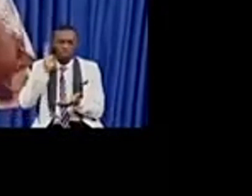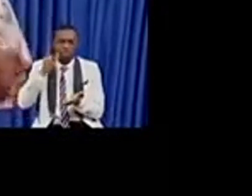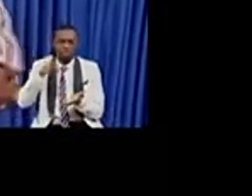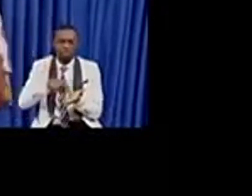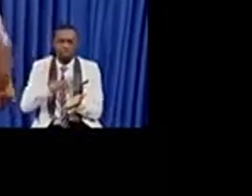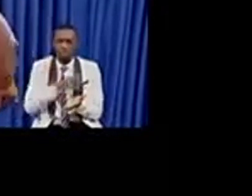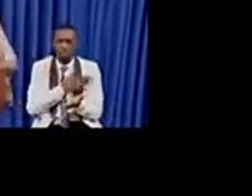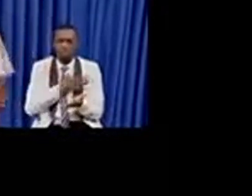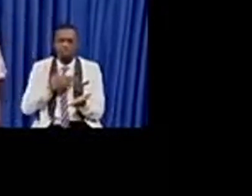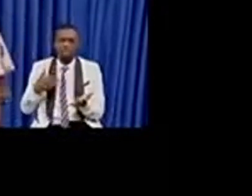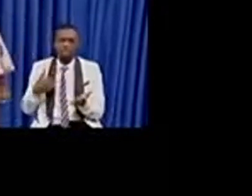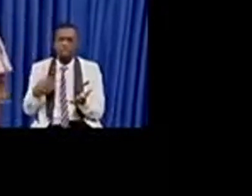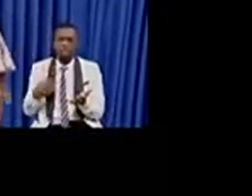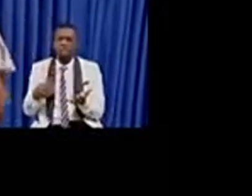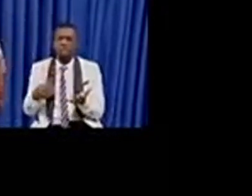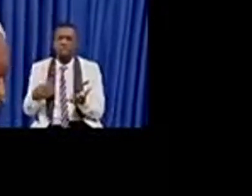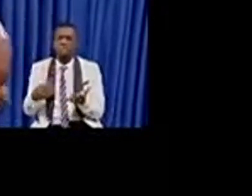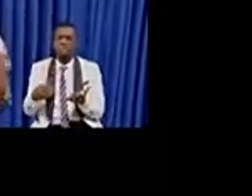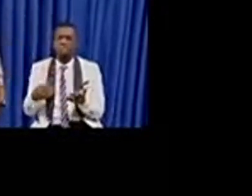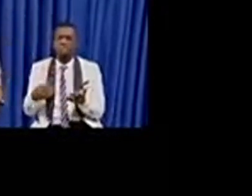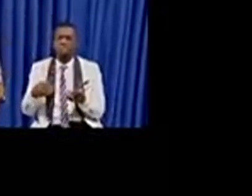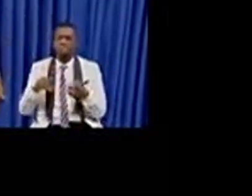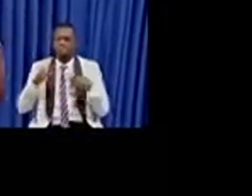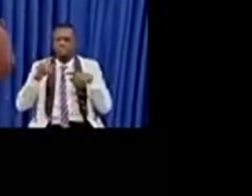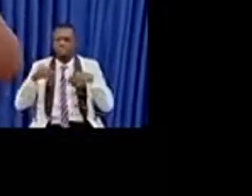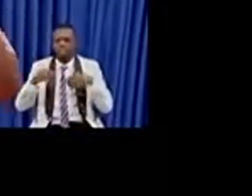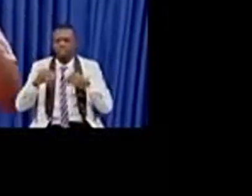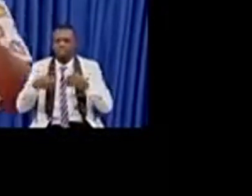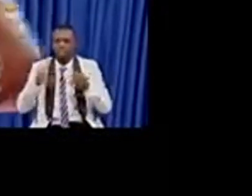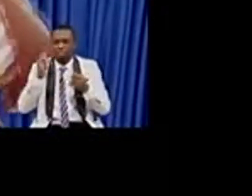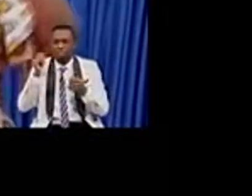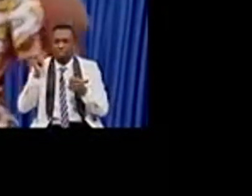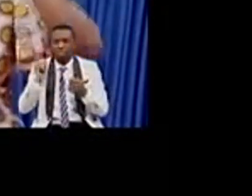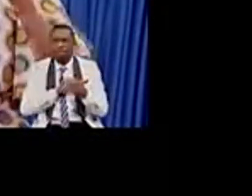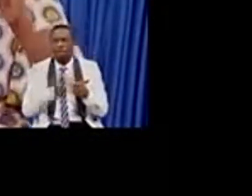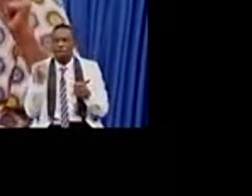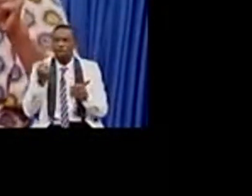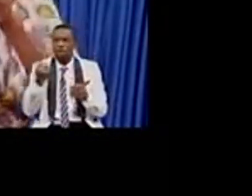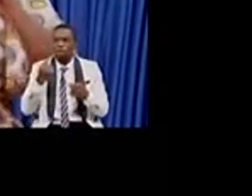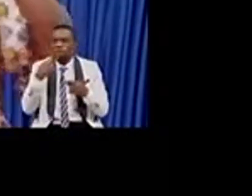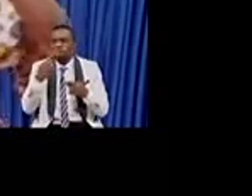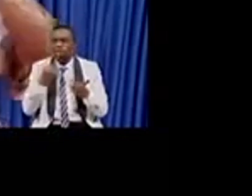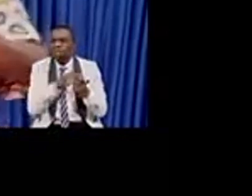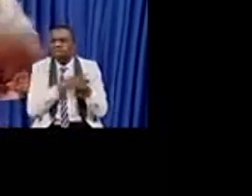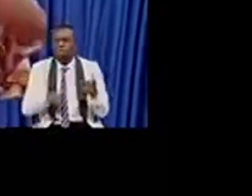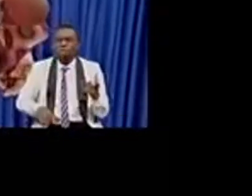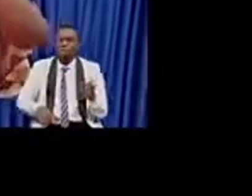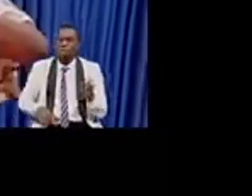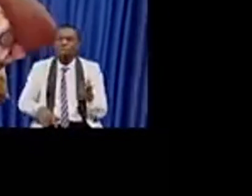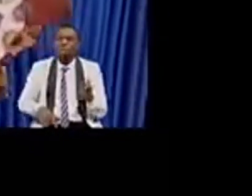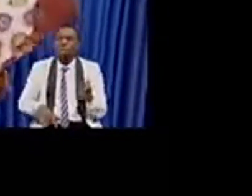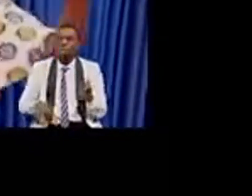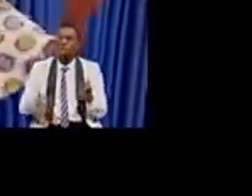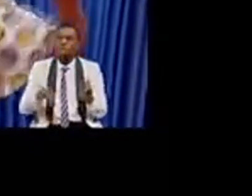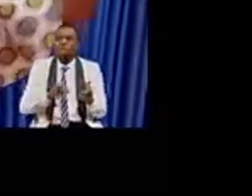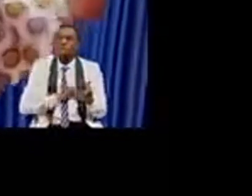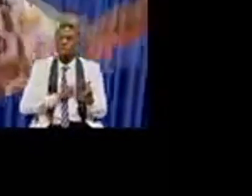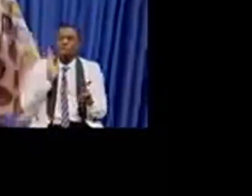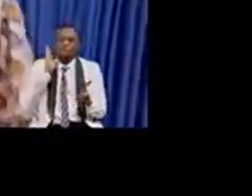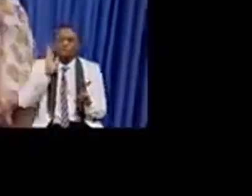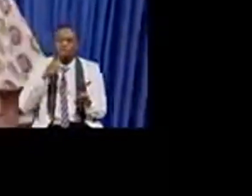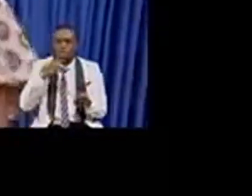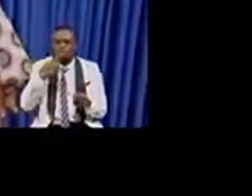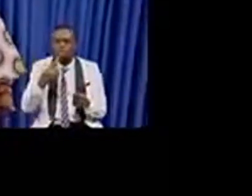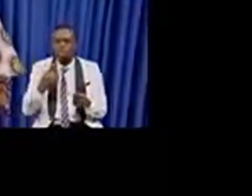the GCK I'll be attending, I always say God. I say, God, if you do it for me, I will move from district to district and